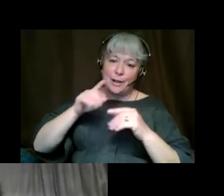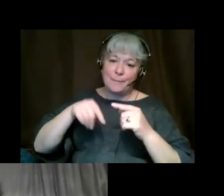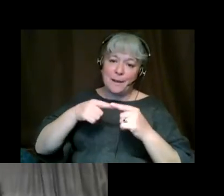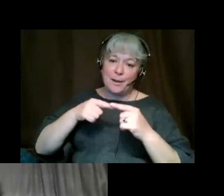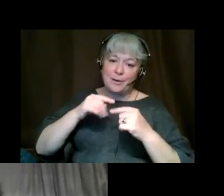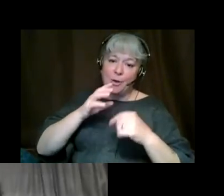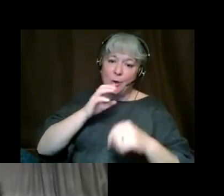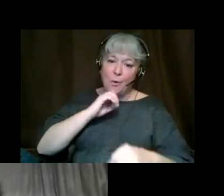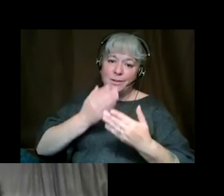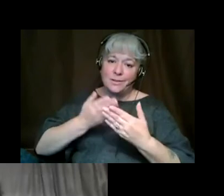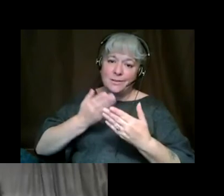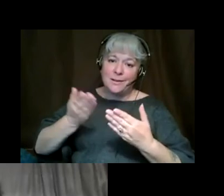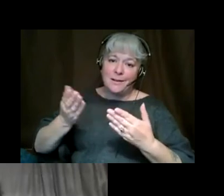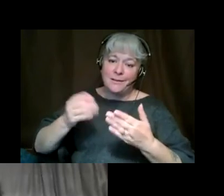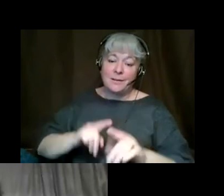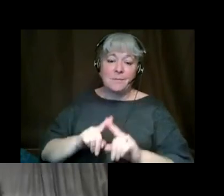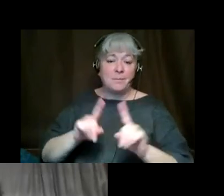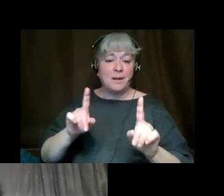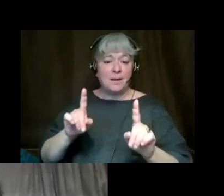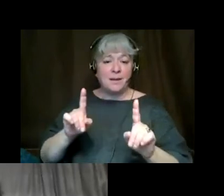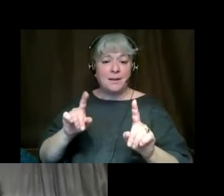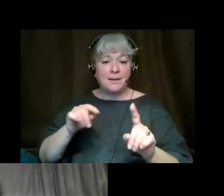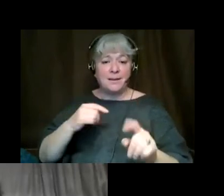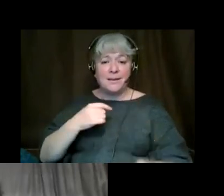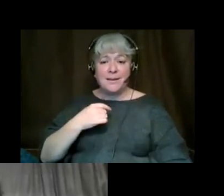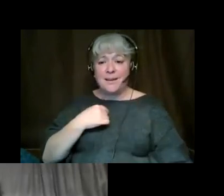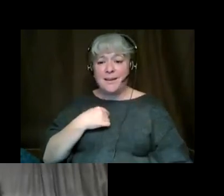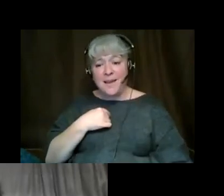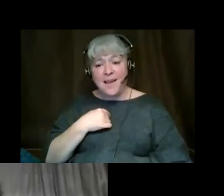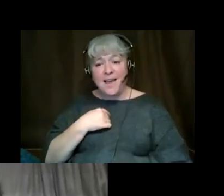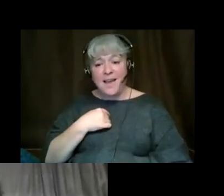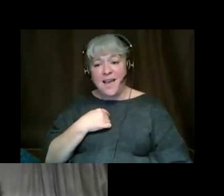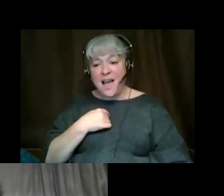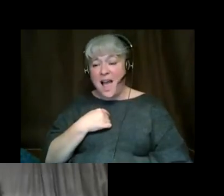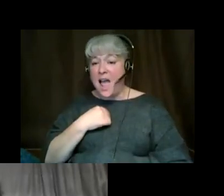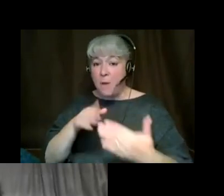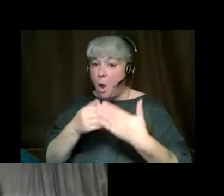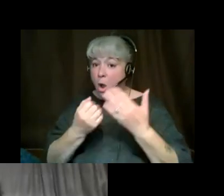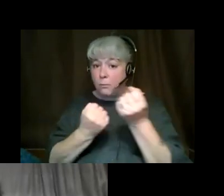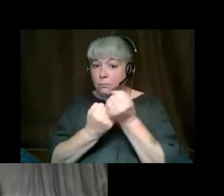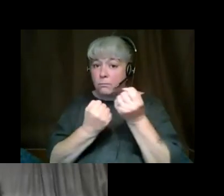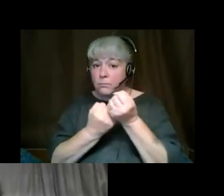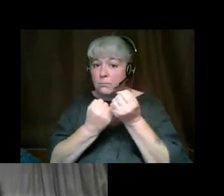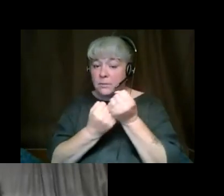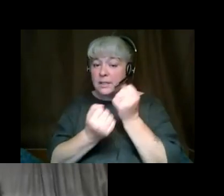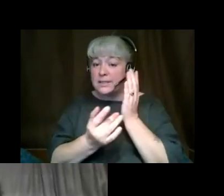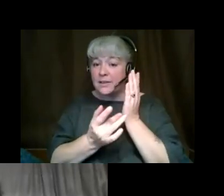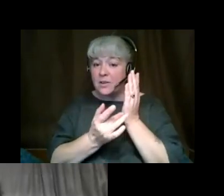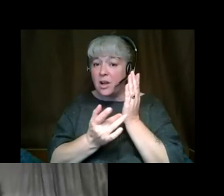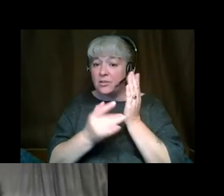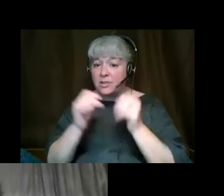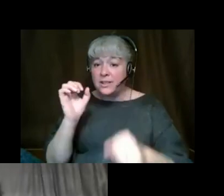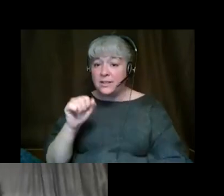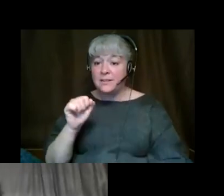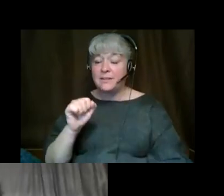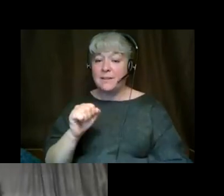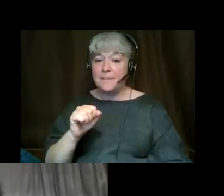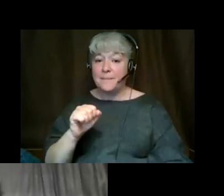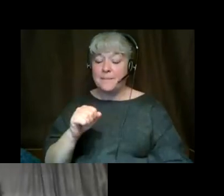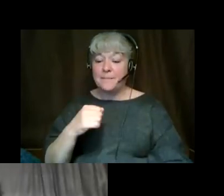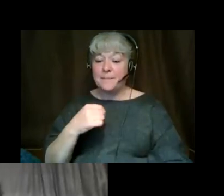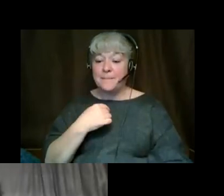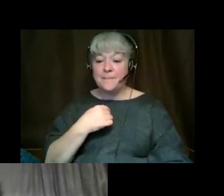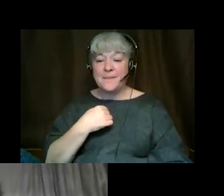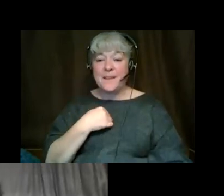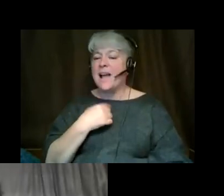stuff, but I'm all for technology. I'm all for technology. I just